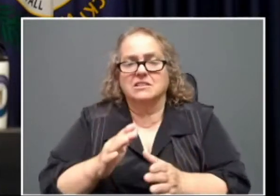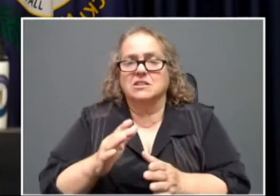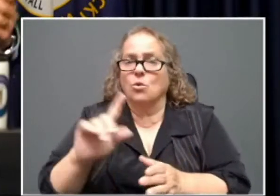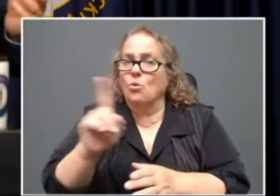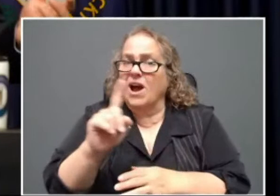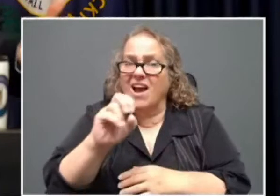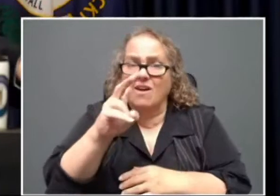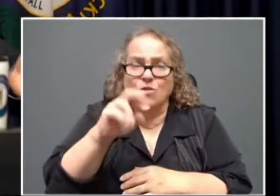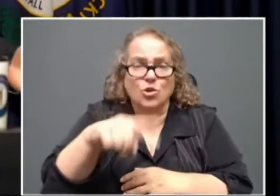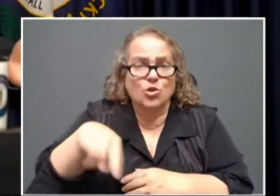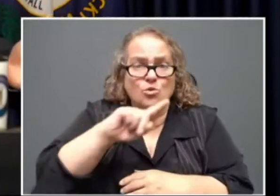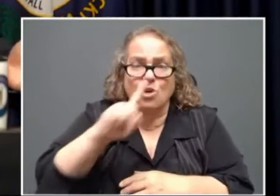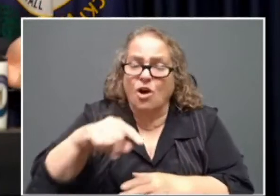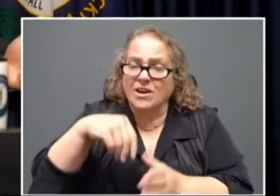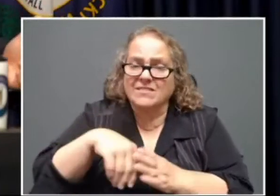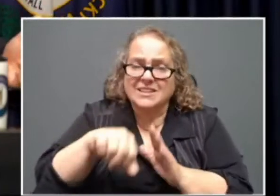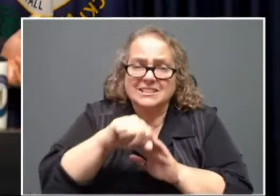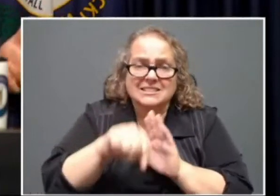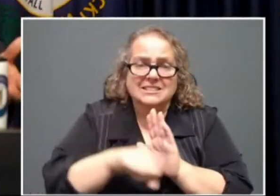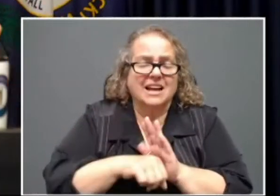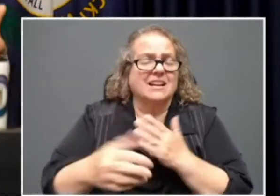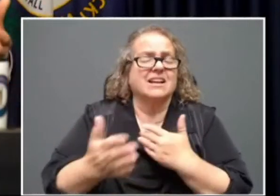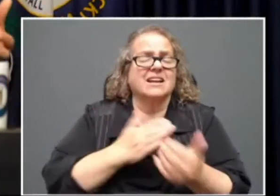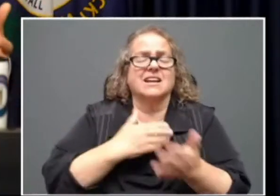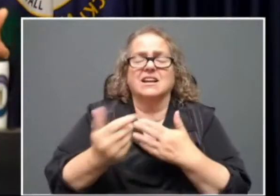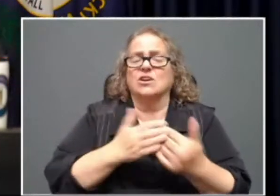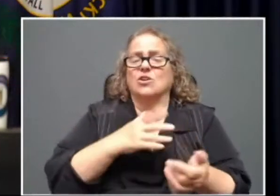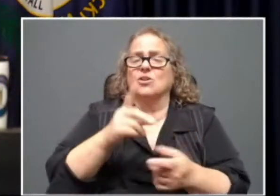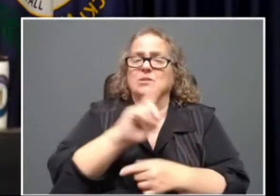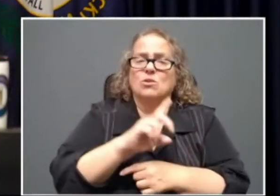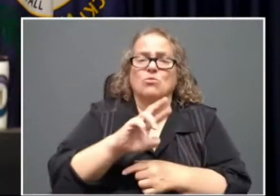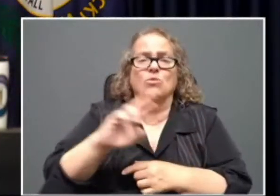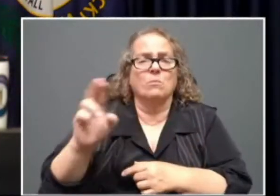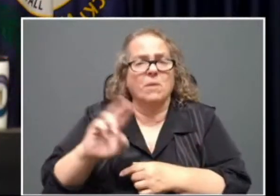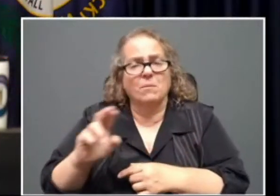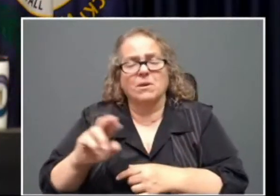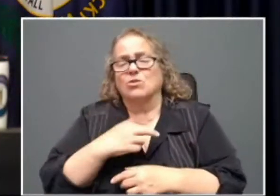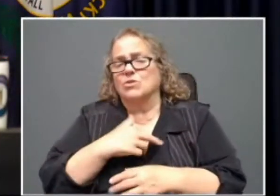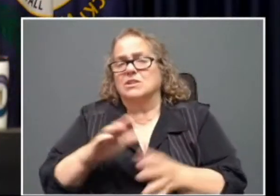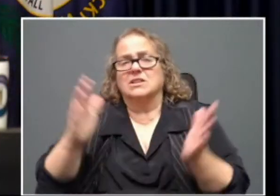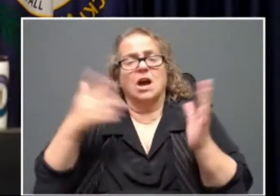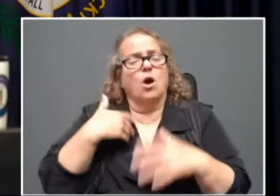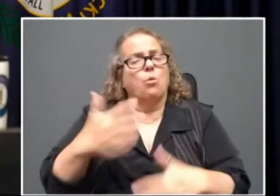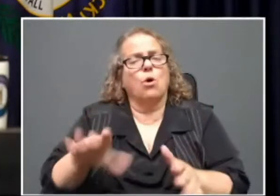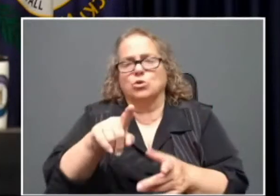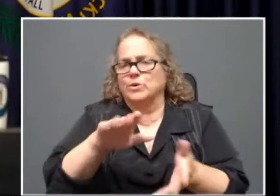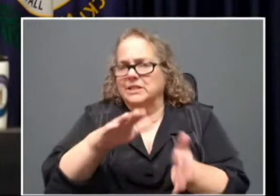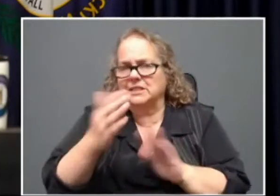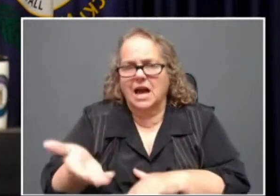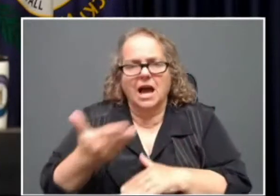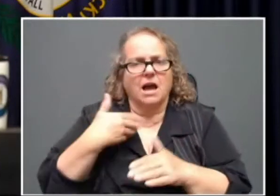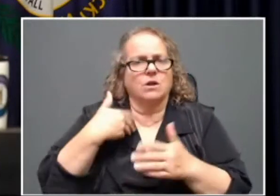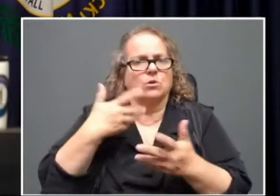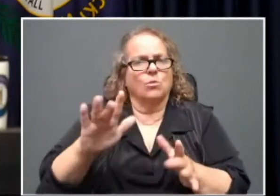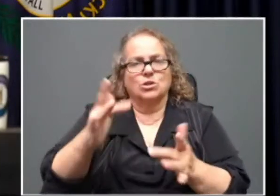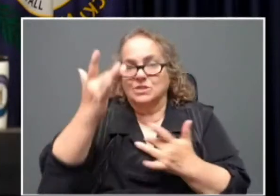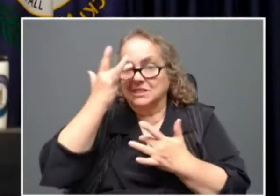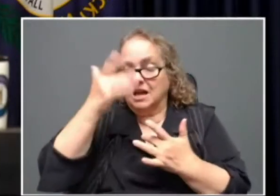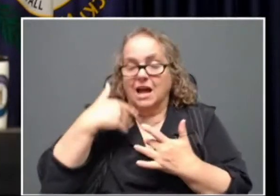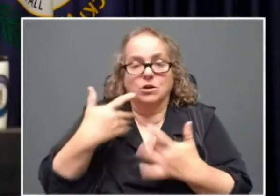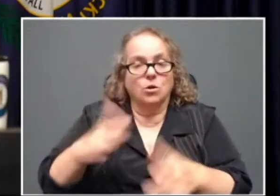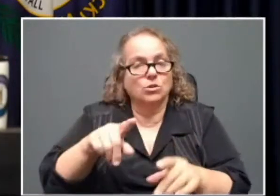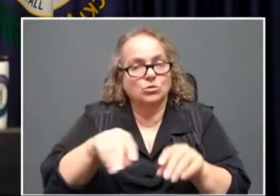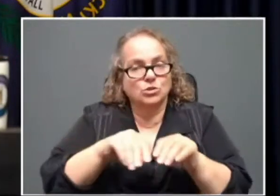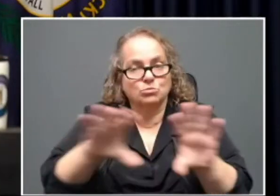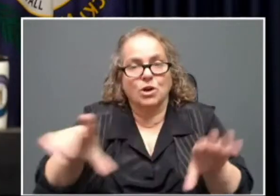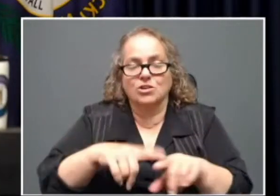state, whatever your other ideologies are. I don't want you to die. I don't want you to get sick. I don't want you to spread anything to other